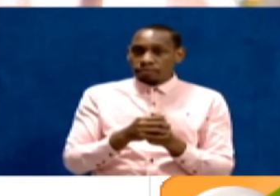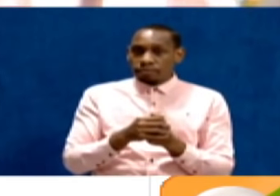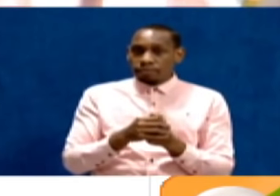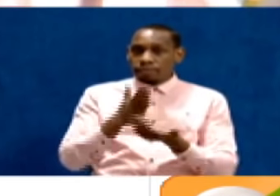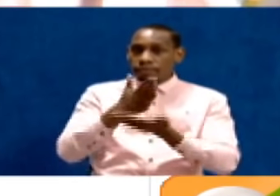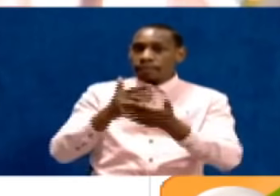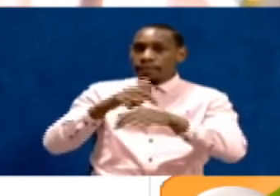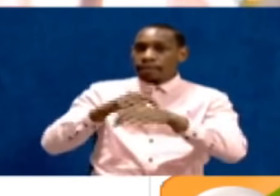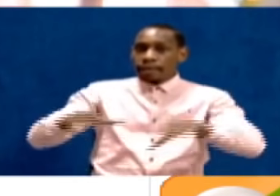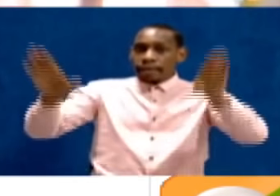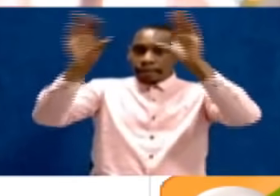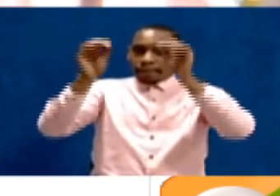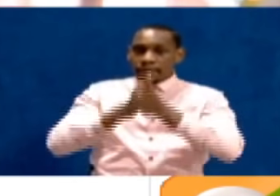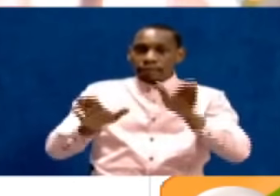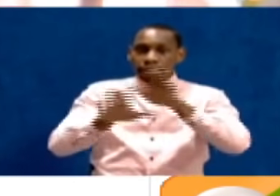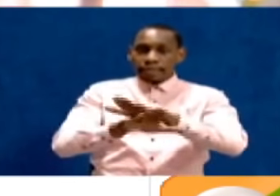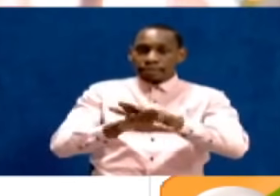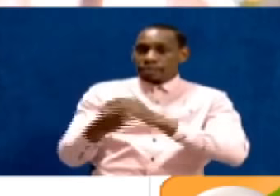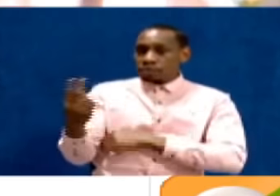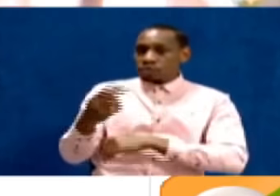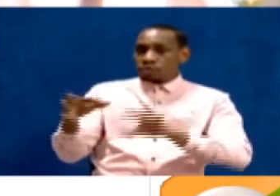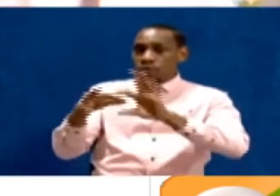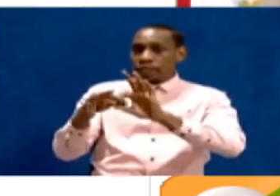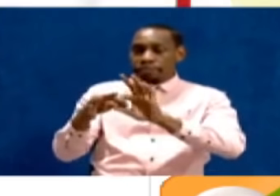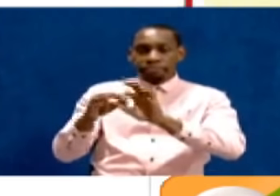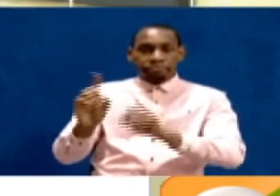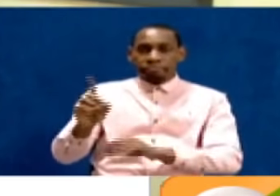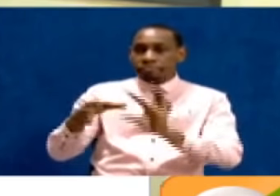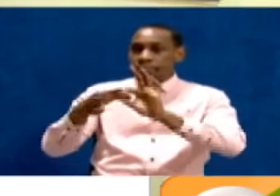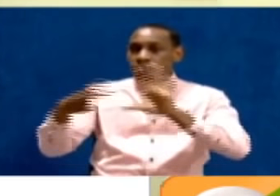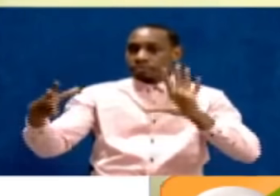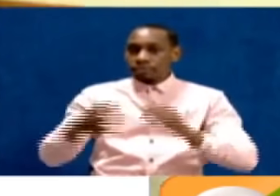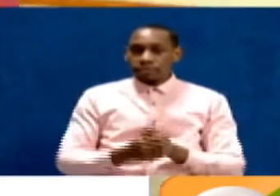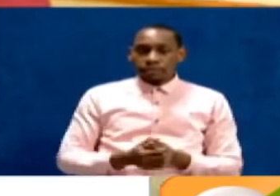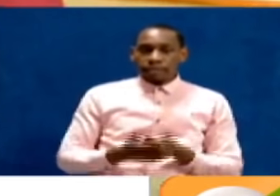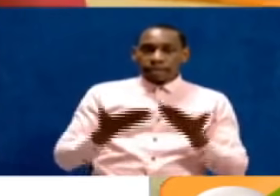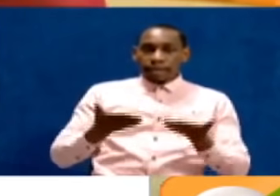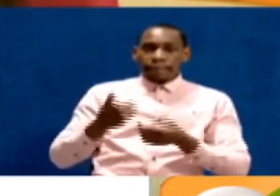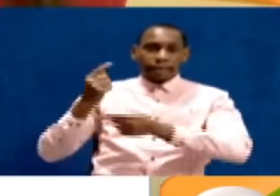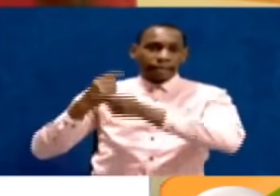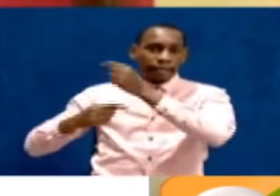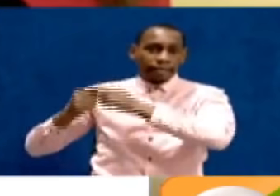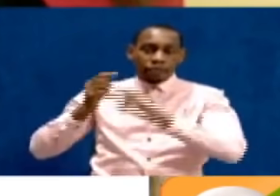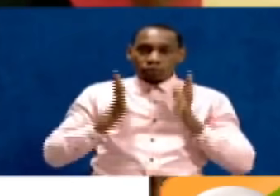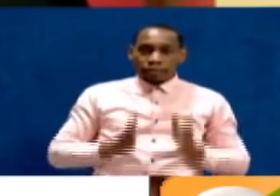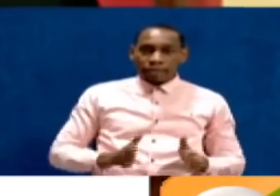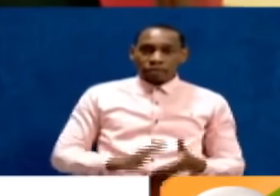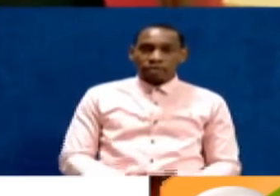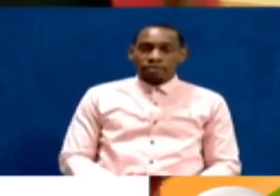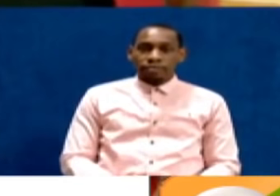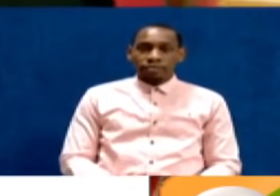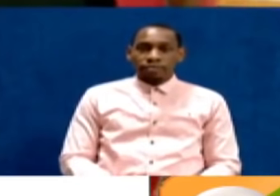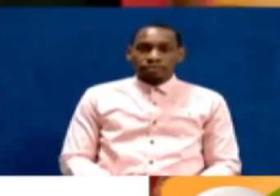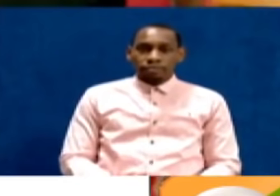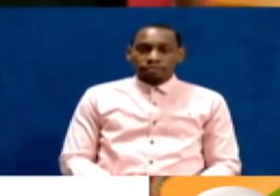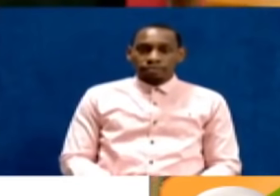sometimes the president and his deputy don't seem to be reading from the same script. Here I am as a traditionalist. What is Omwami? Omwami